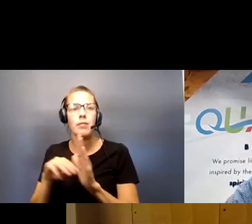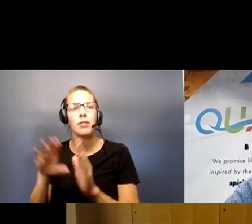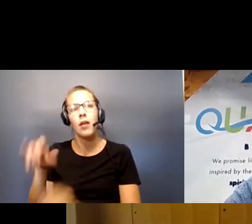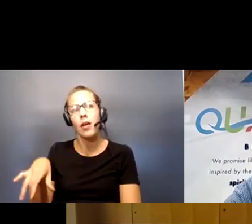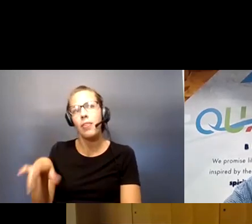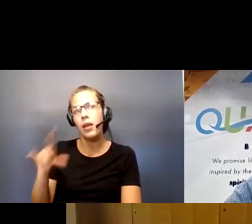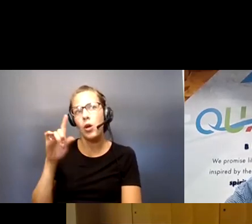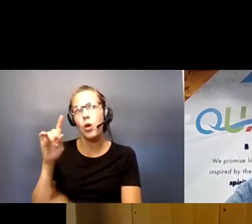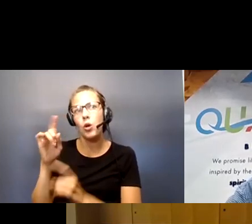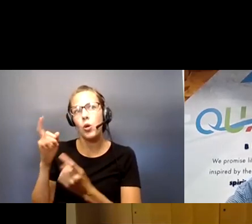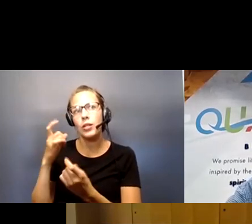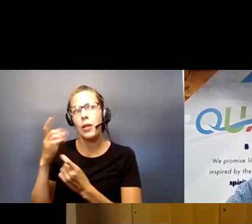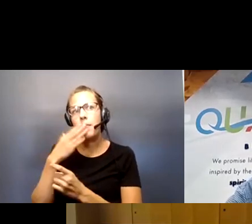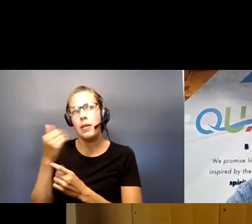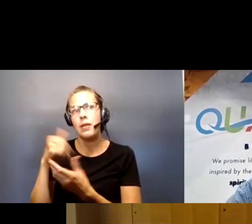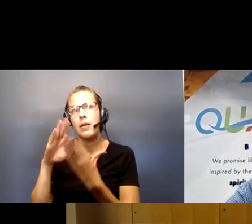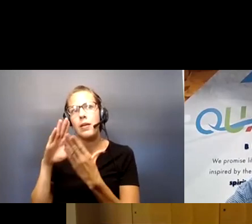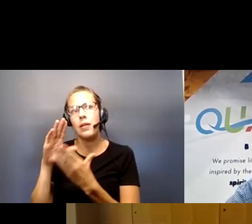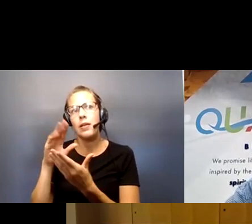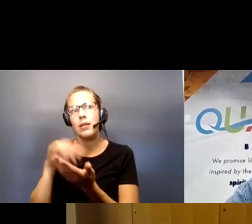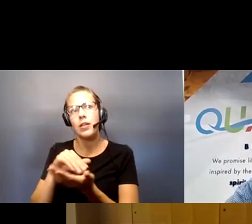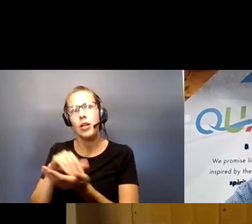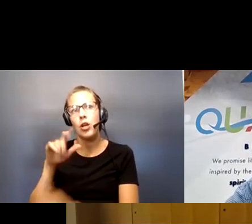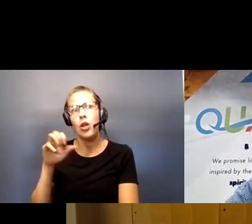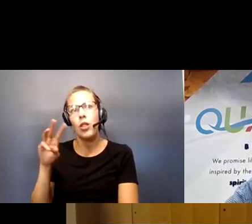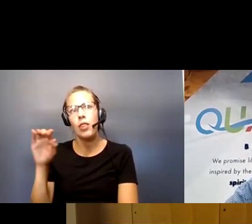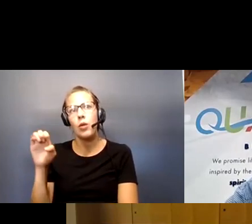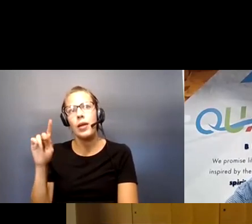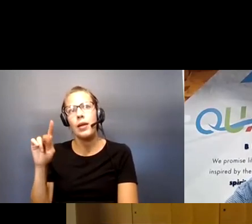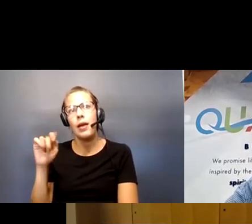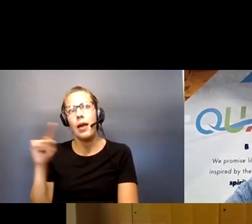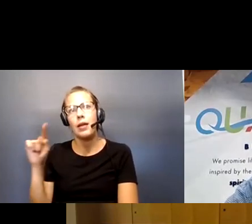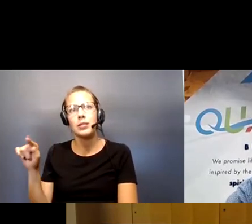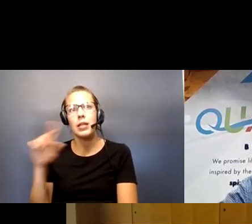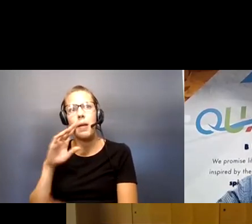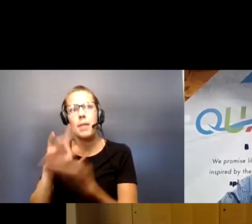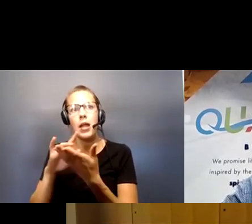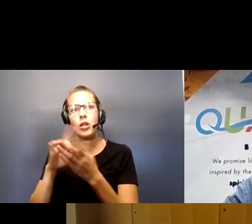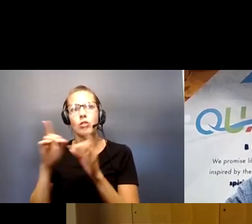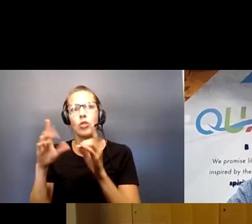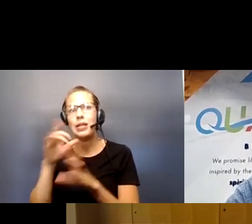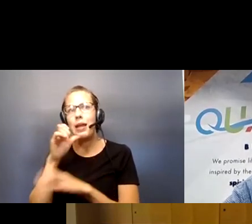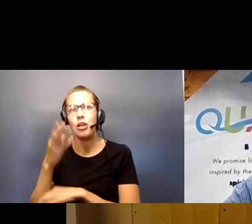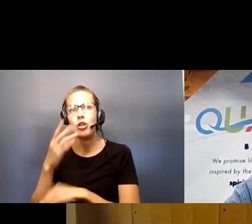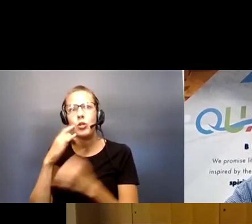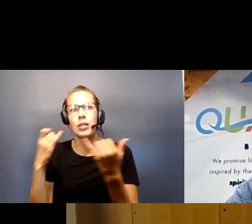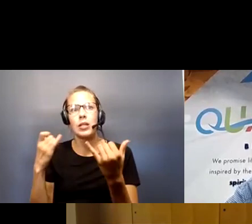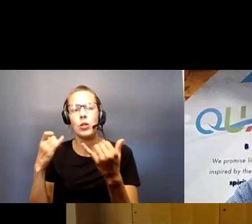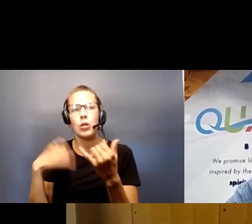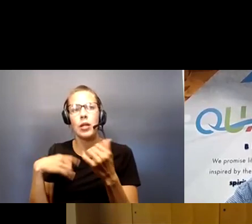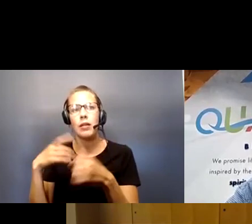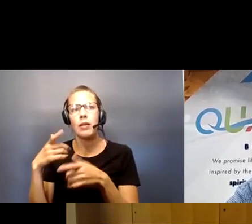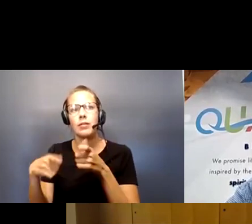That's a question that would be best addressed by Dr. Louis Katz, our medical director. I don't see him on the call today, but once we have the text